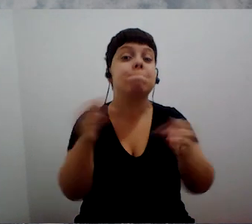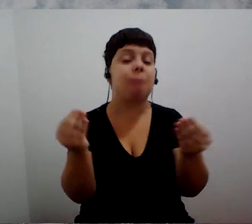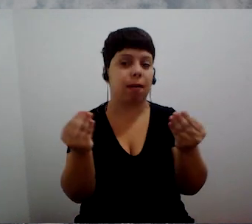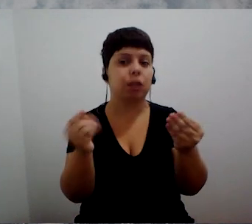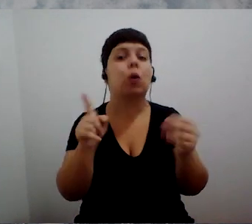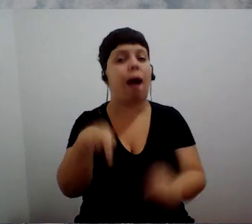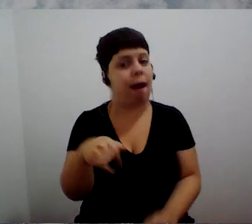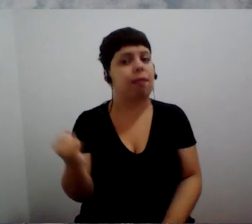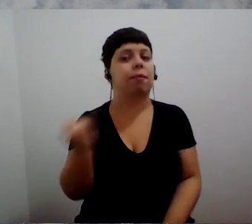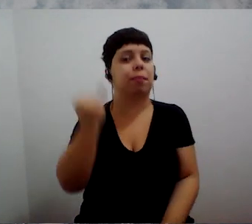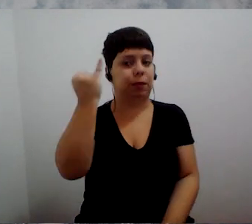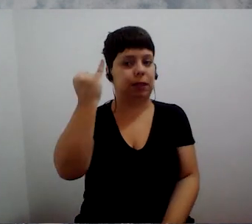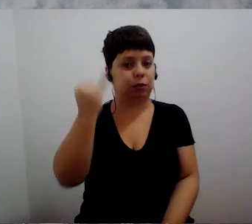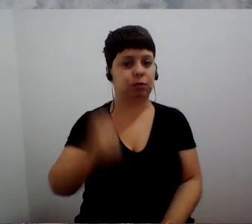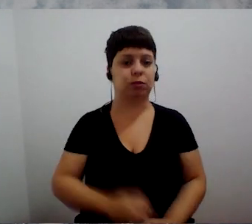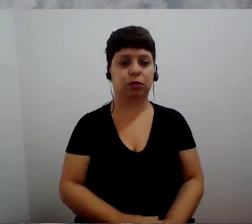forward.